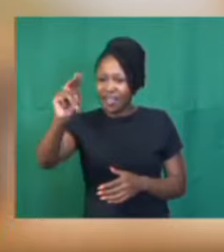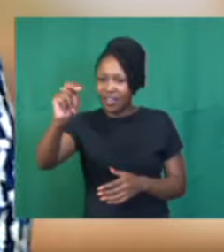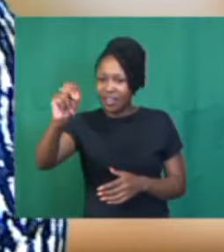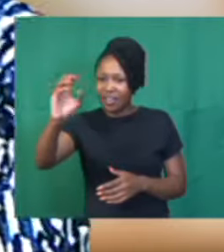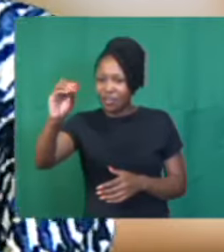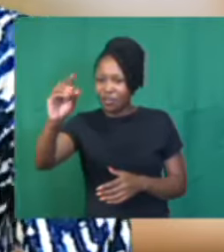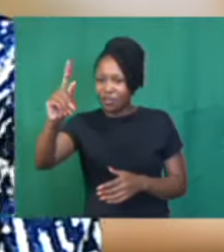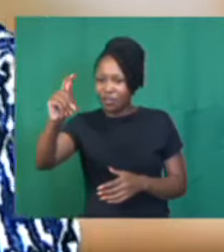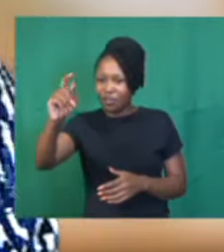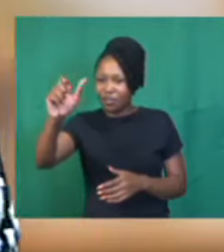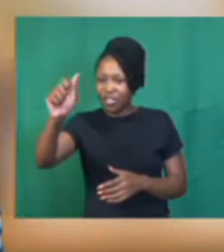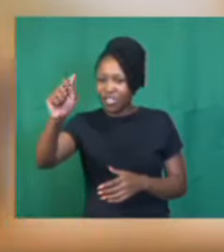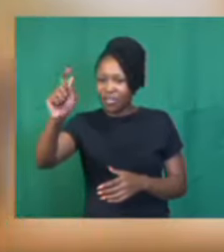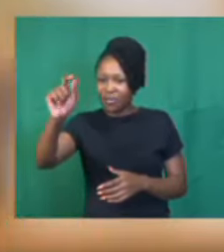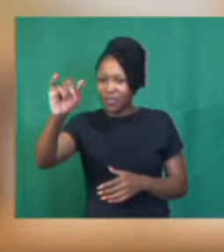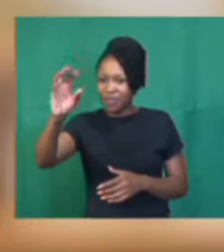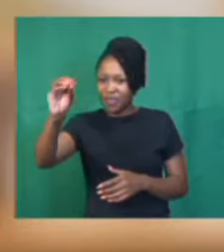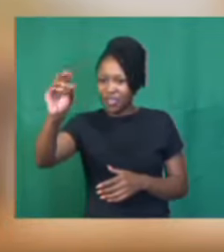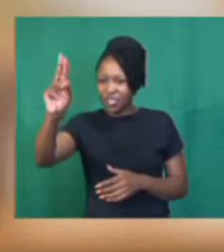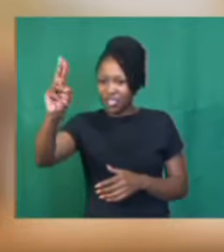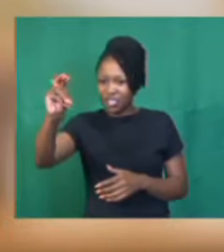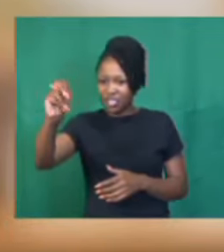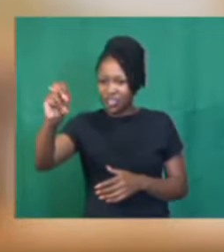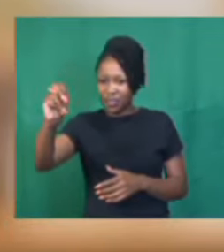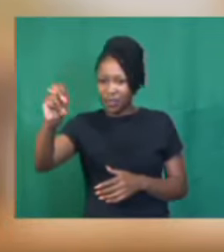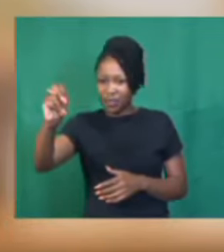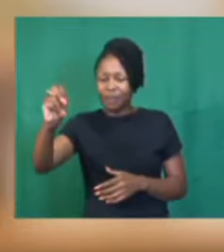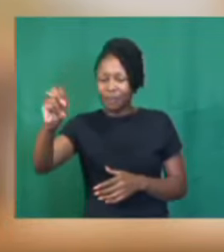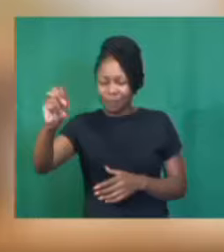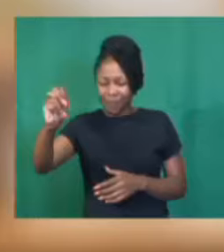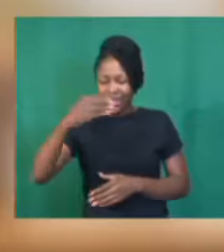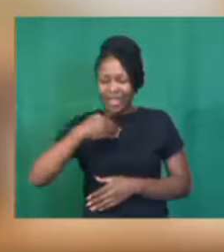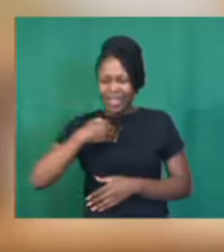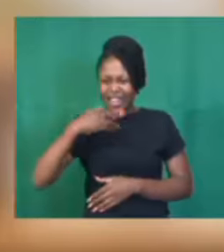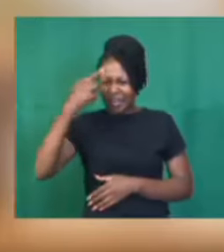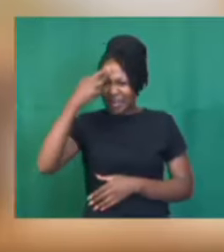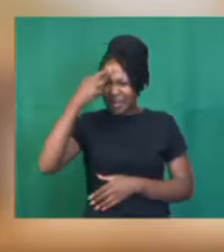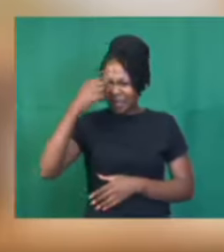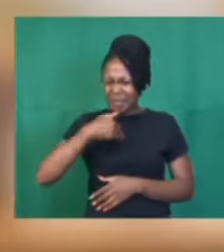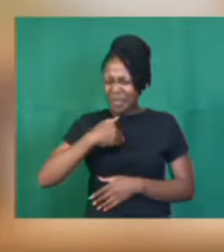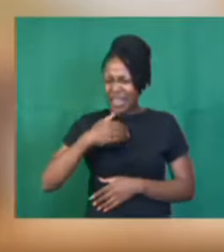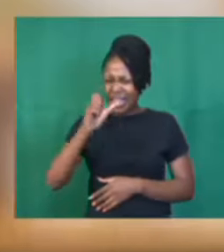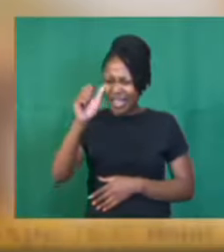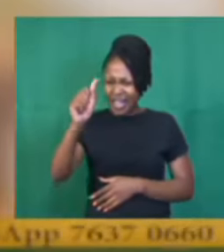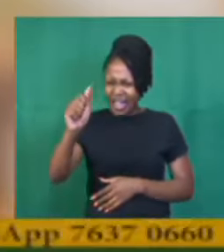home. Annotation, I had likened it to some kind of